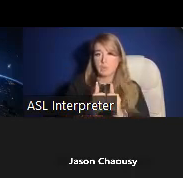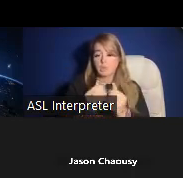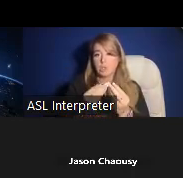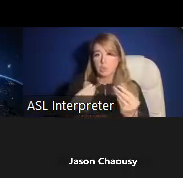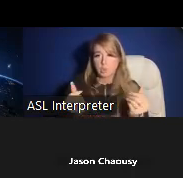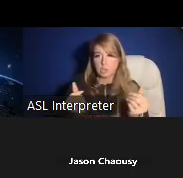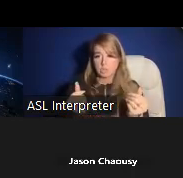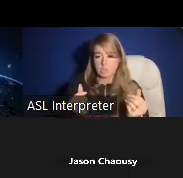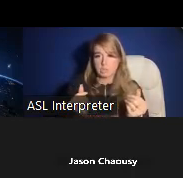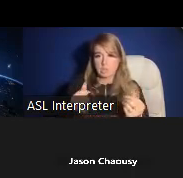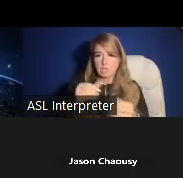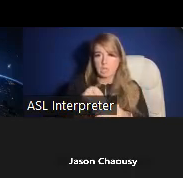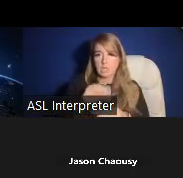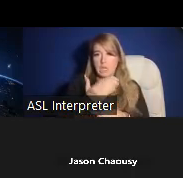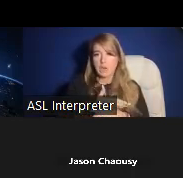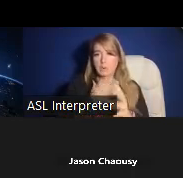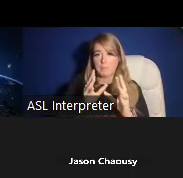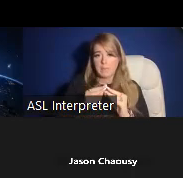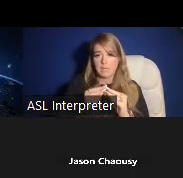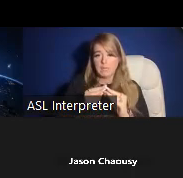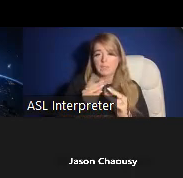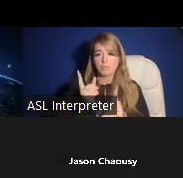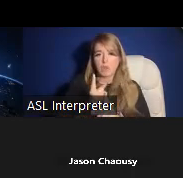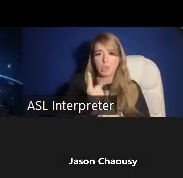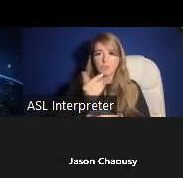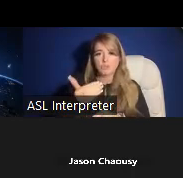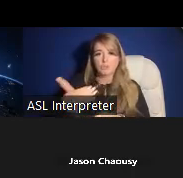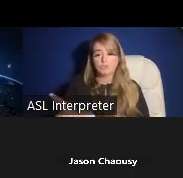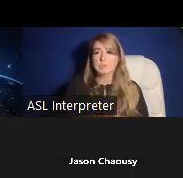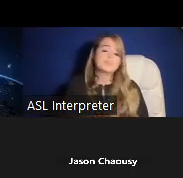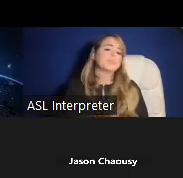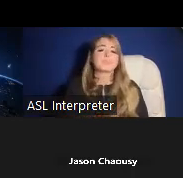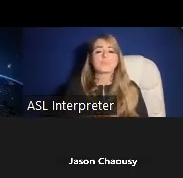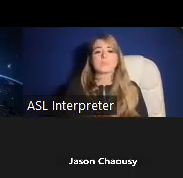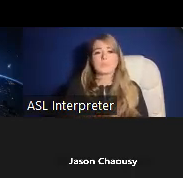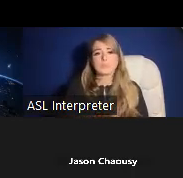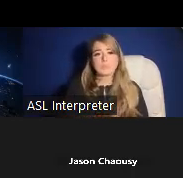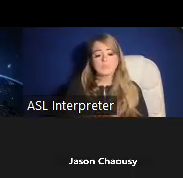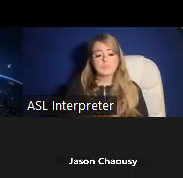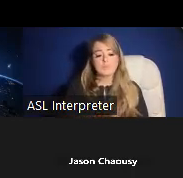solutions in our meetings on a regular basis.